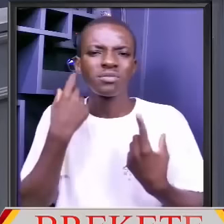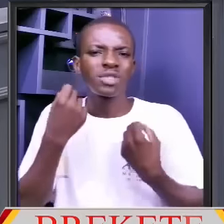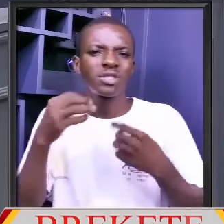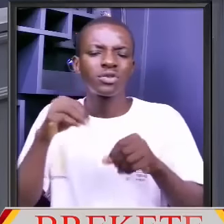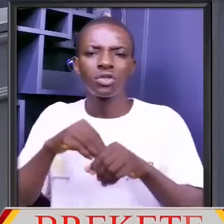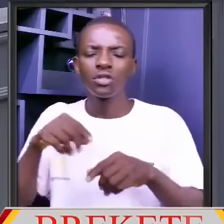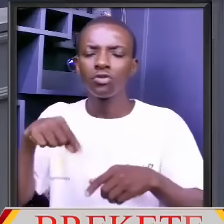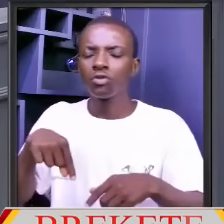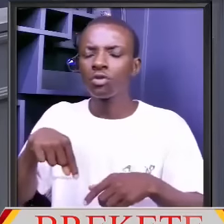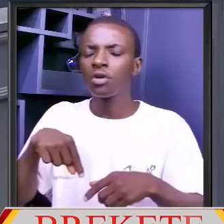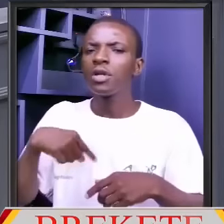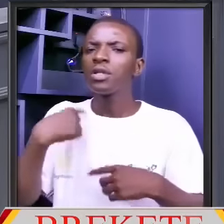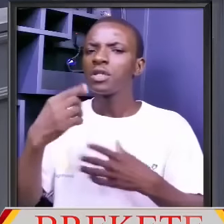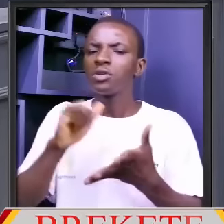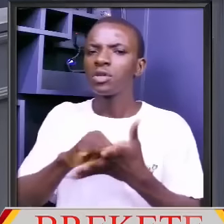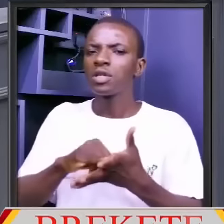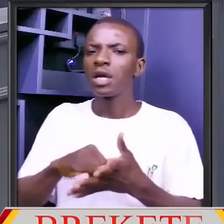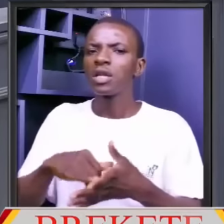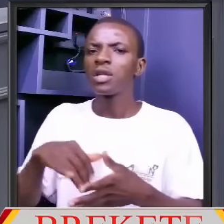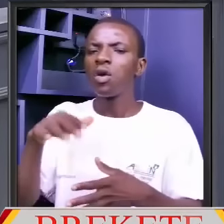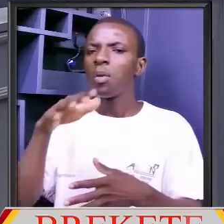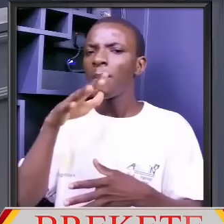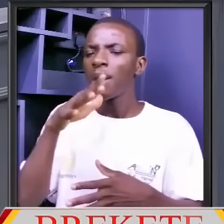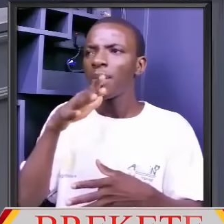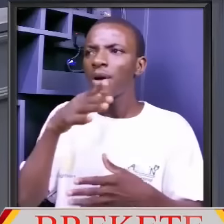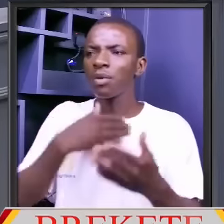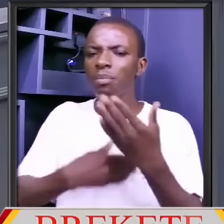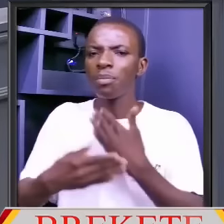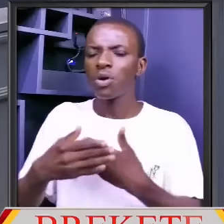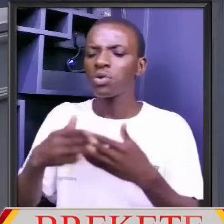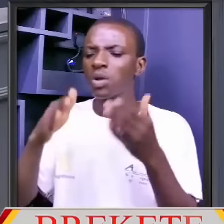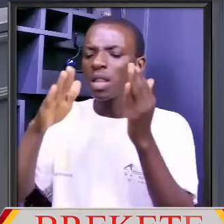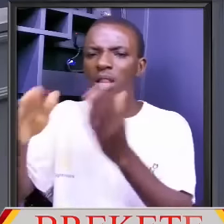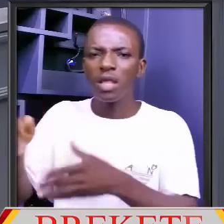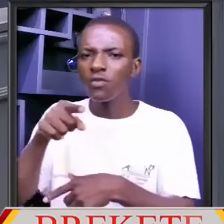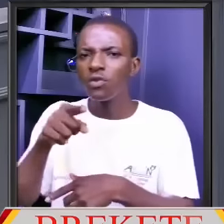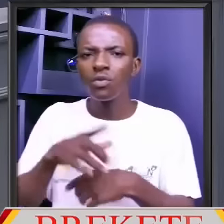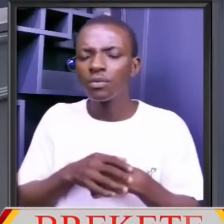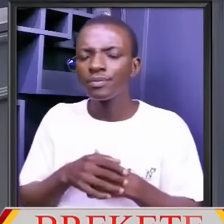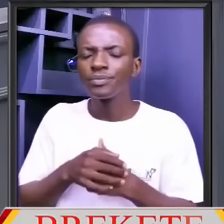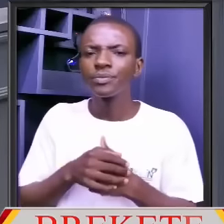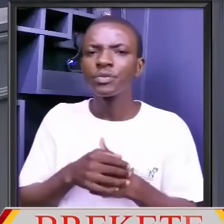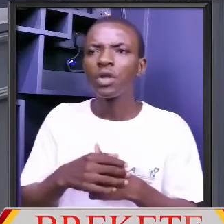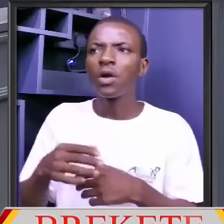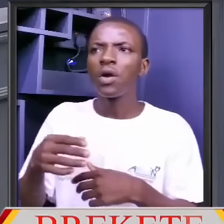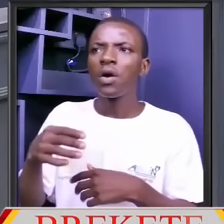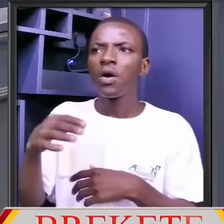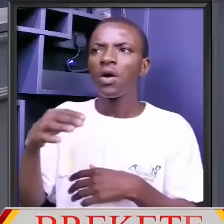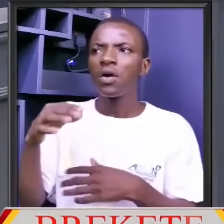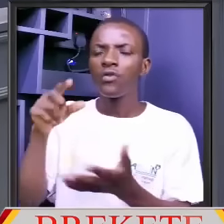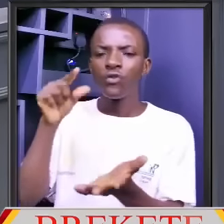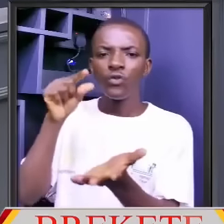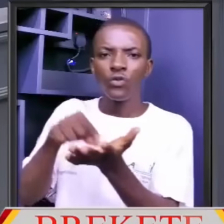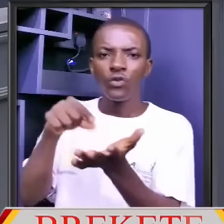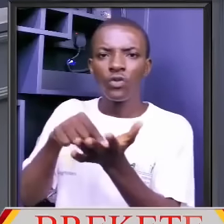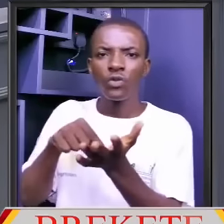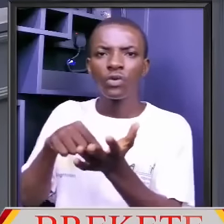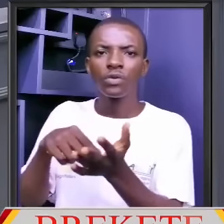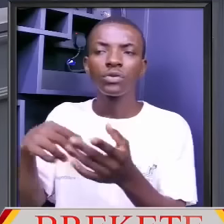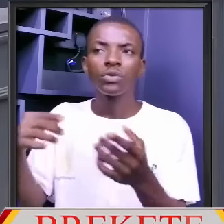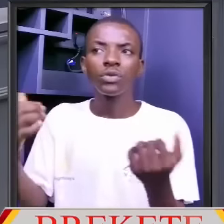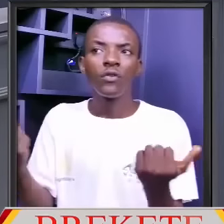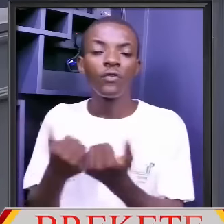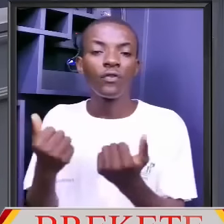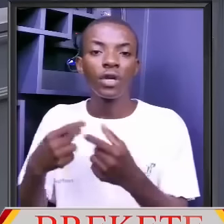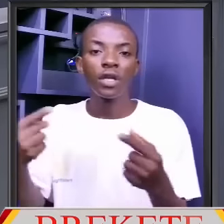you. They don't tell you, say, your mama born you, abandon you. Fowl, I see fowl, they fight